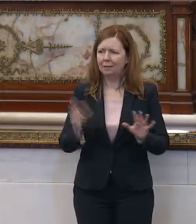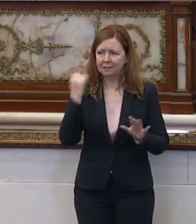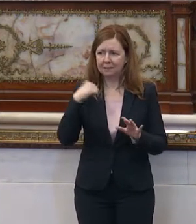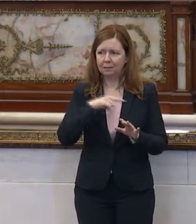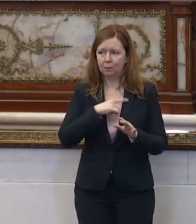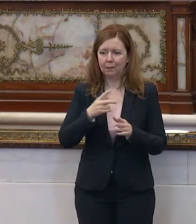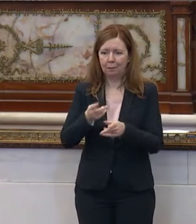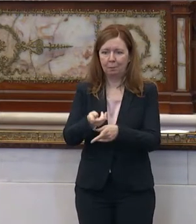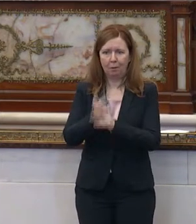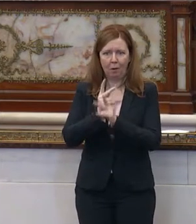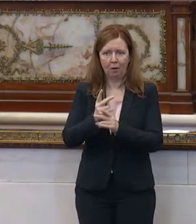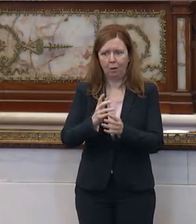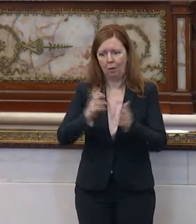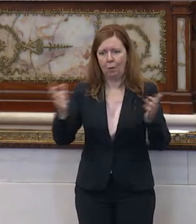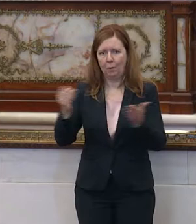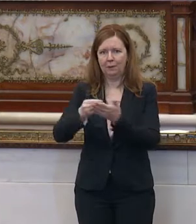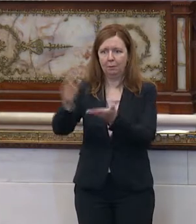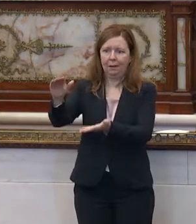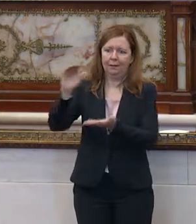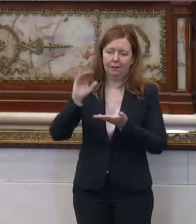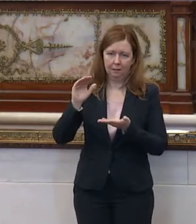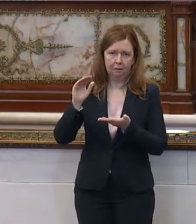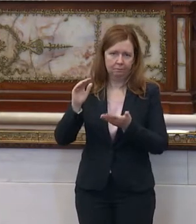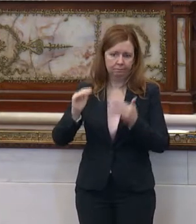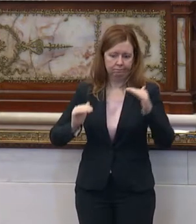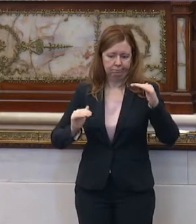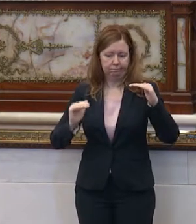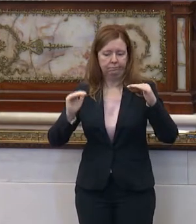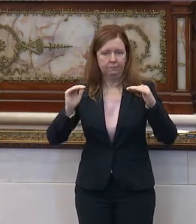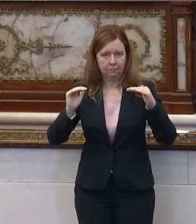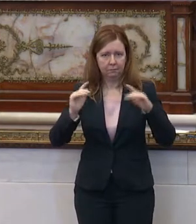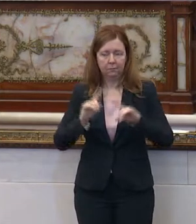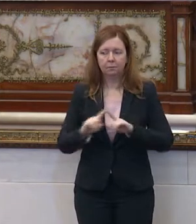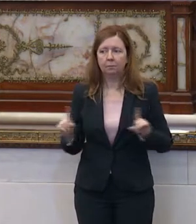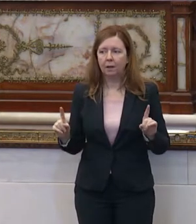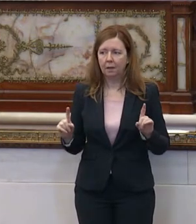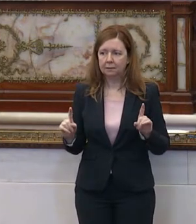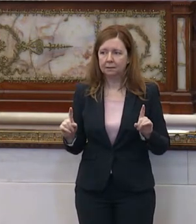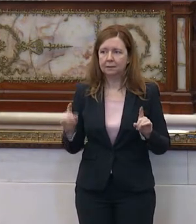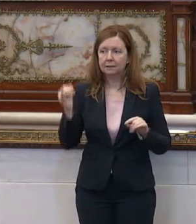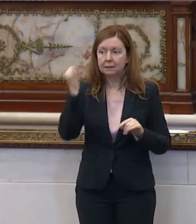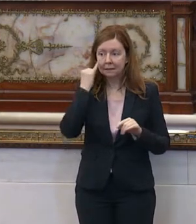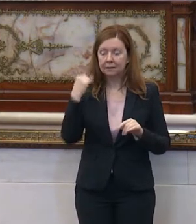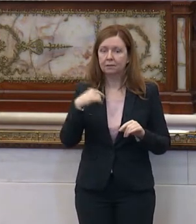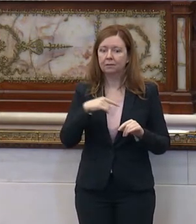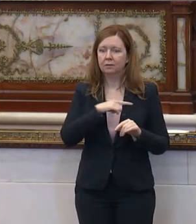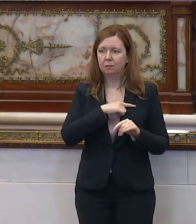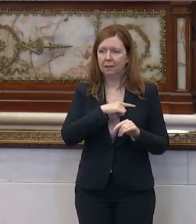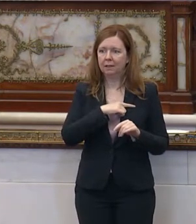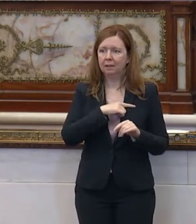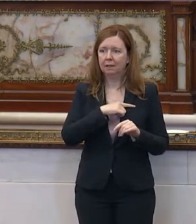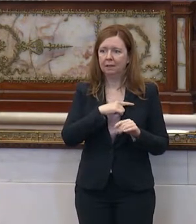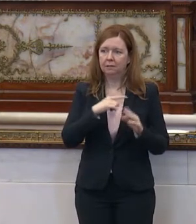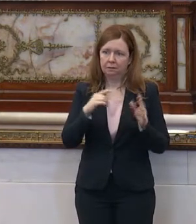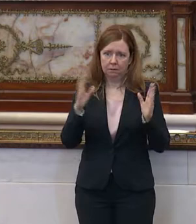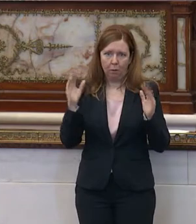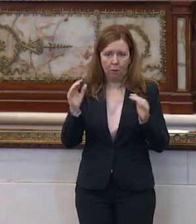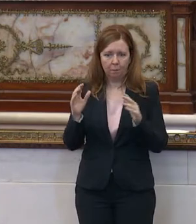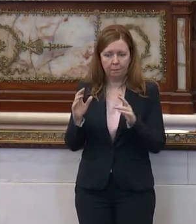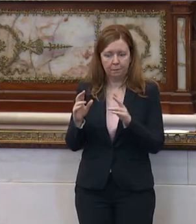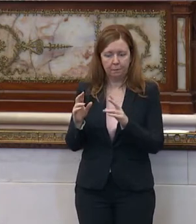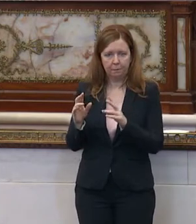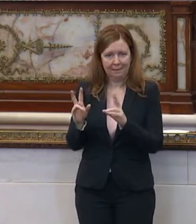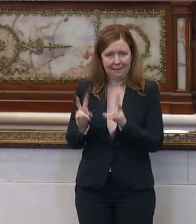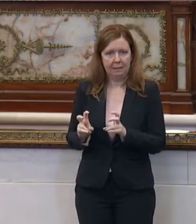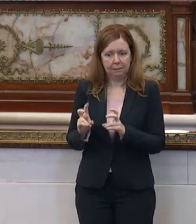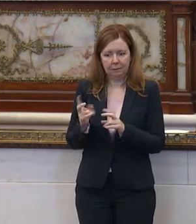we borrowed a whole bunch of money, we could get closer to it. But if, as we hope, the assessments go up,